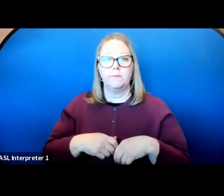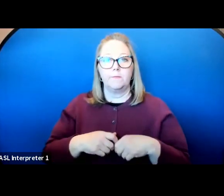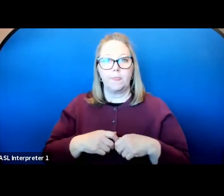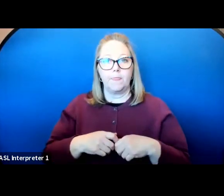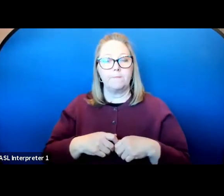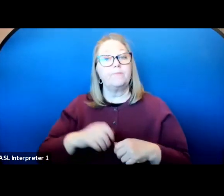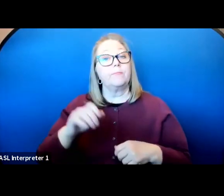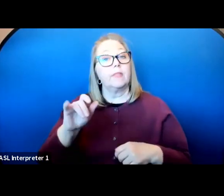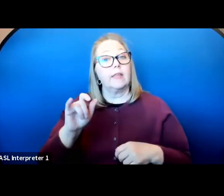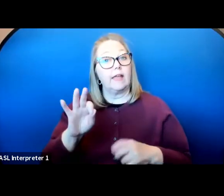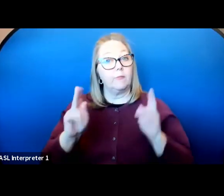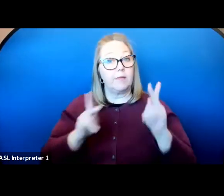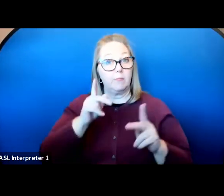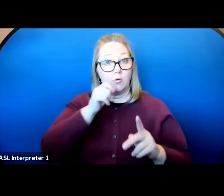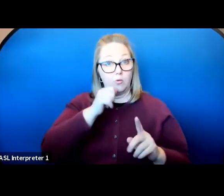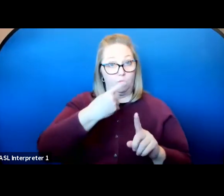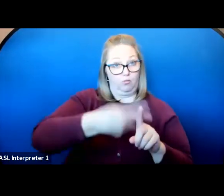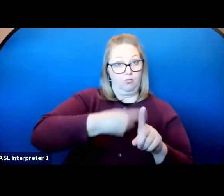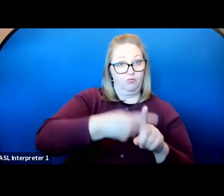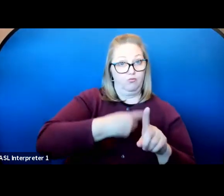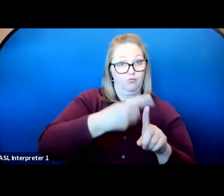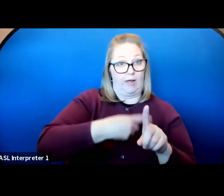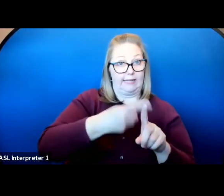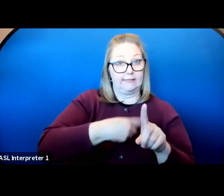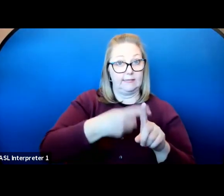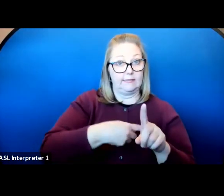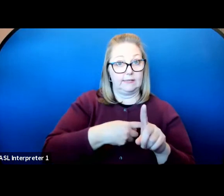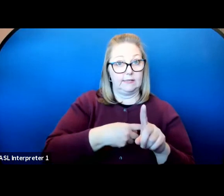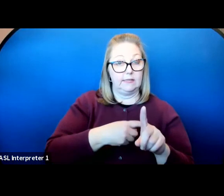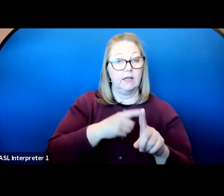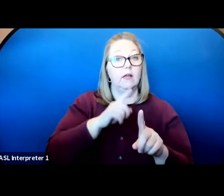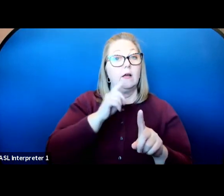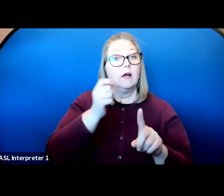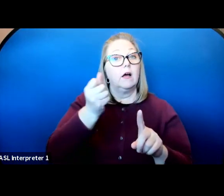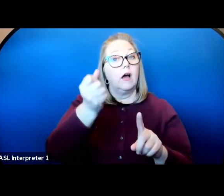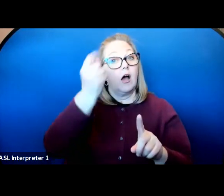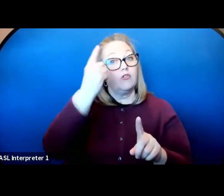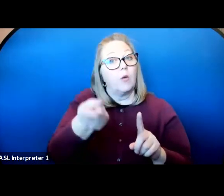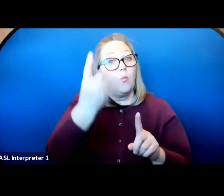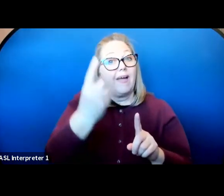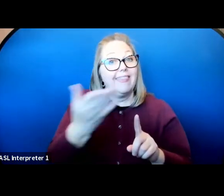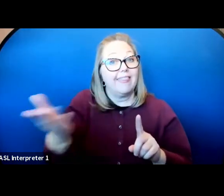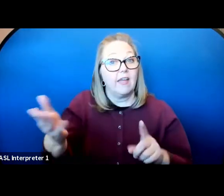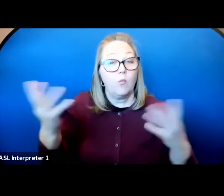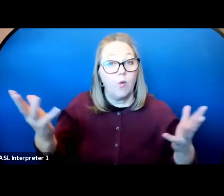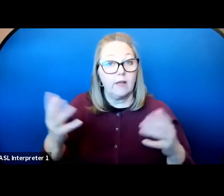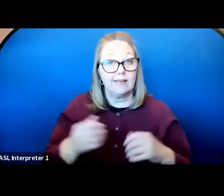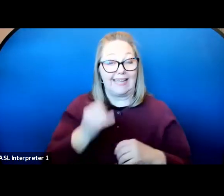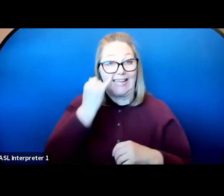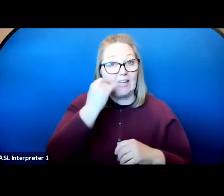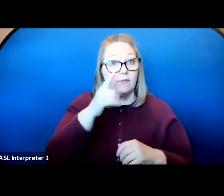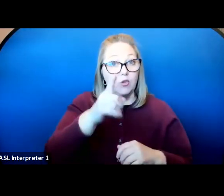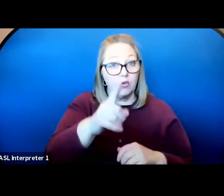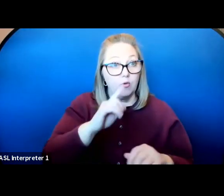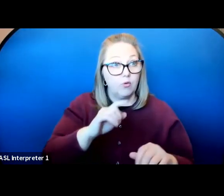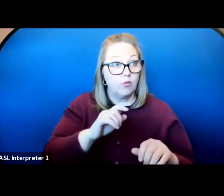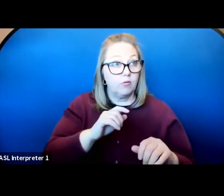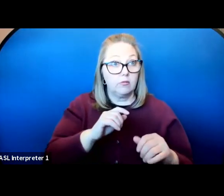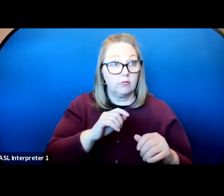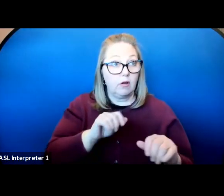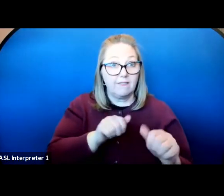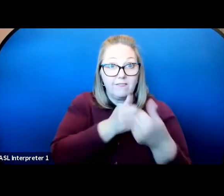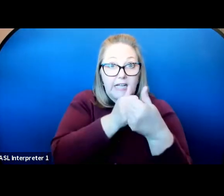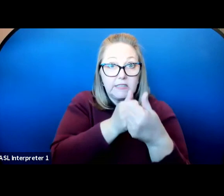If Nevadans who are renters take away any message from today, it is that there is help available if you are facing a potential eviction or housing